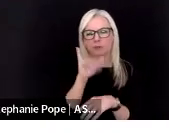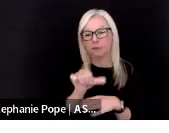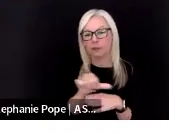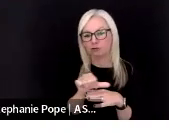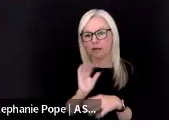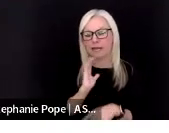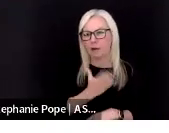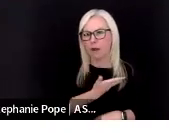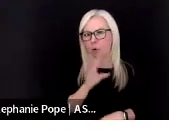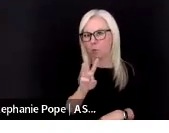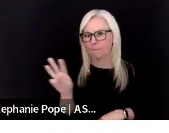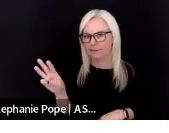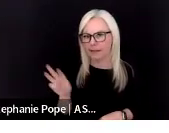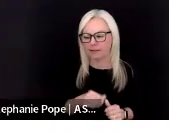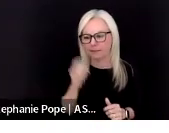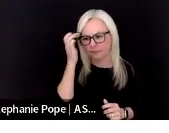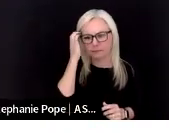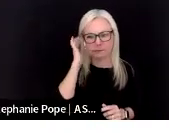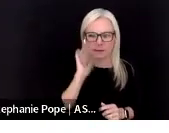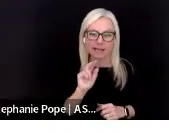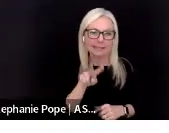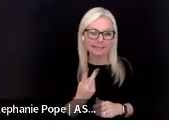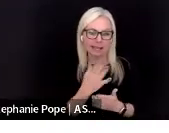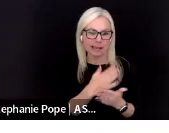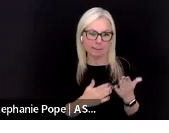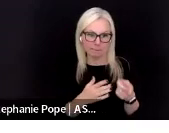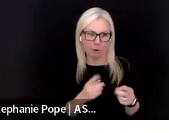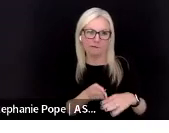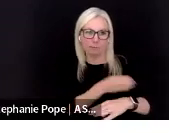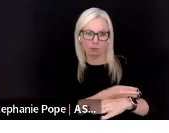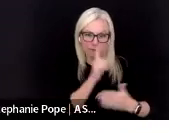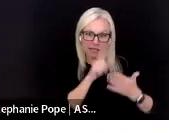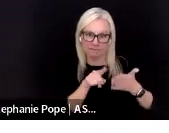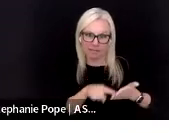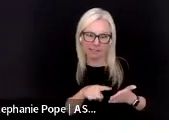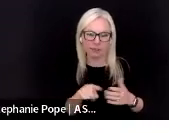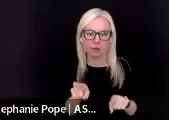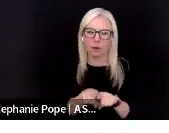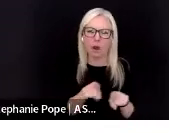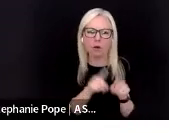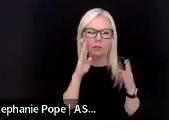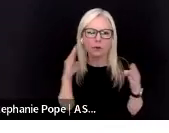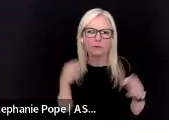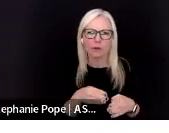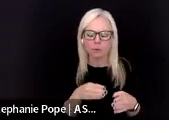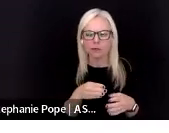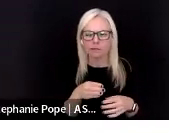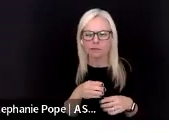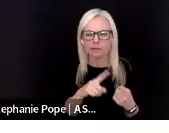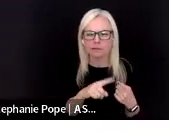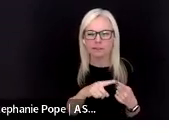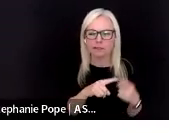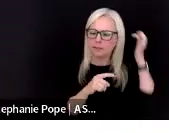website. As a second part of improving investigations, we're also focusing on not as much, you know, I just mentioned the